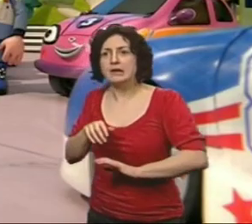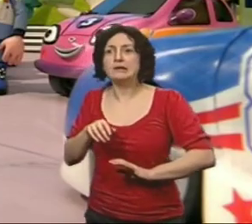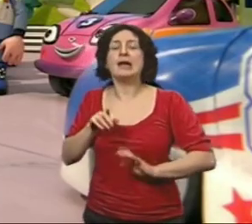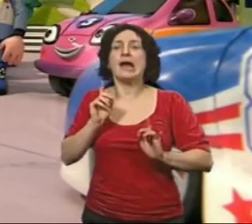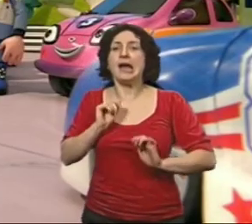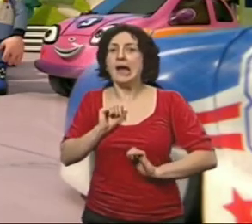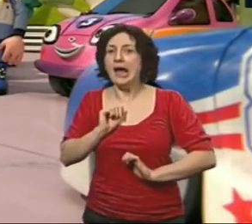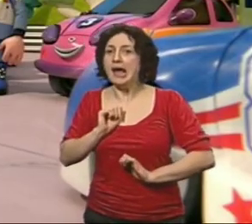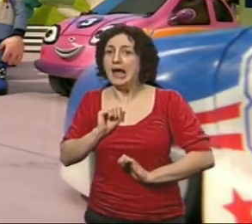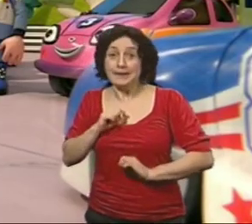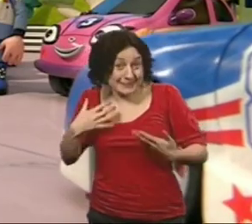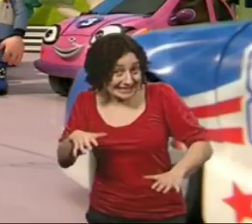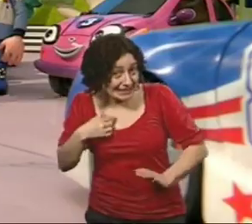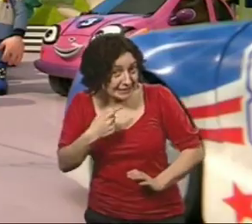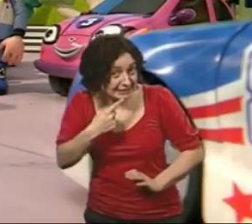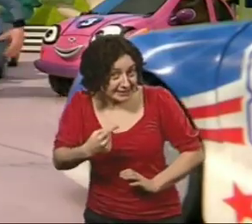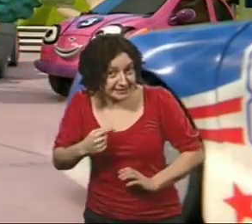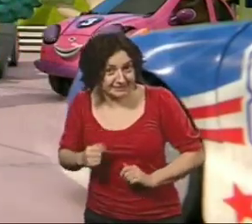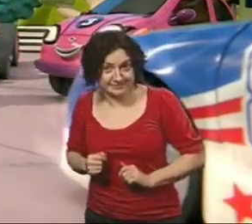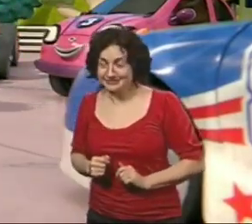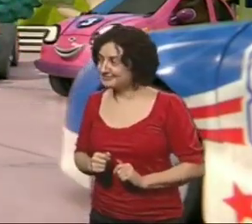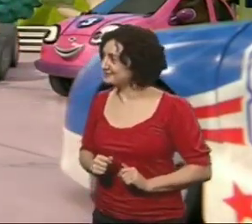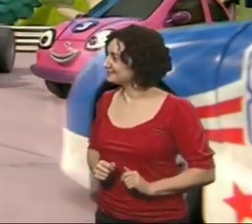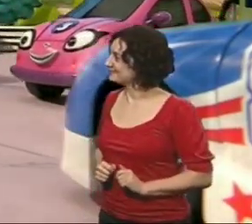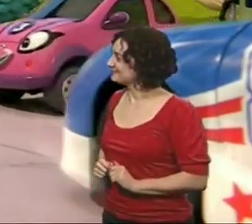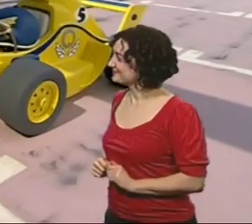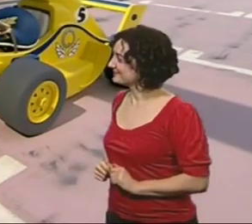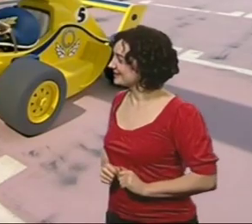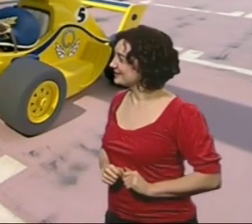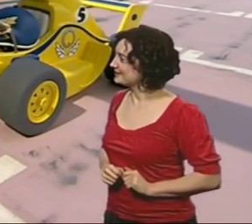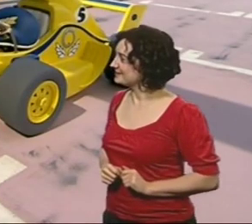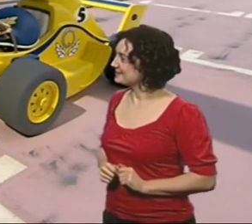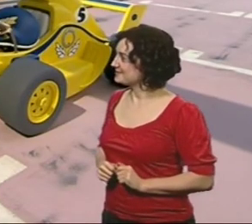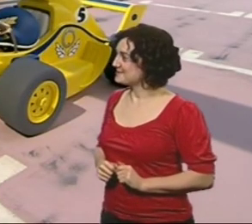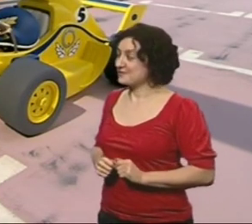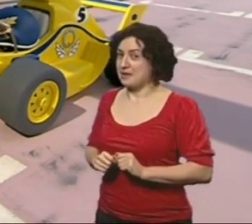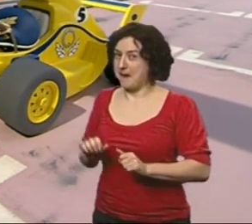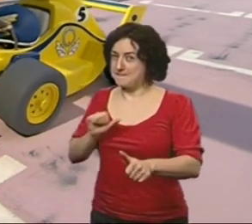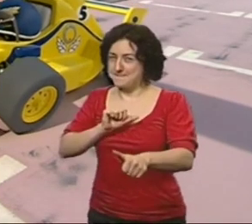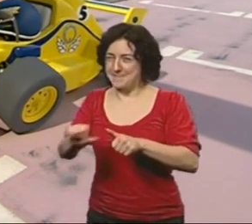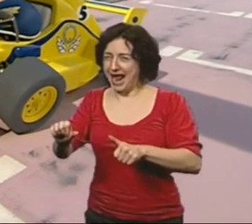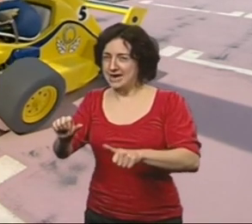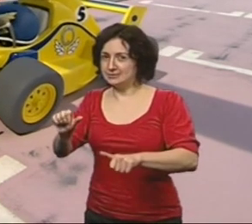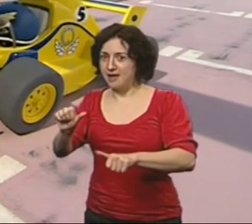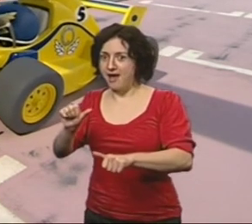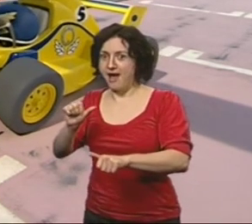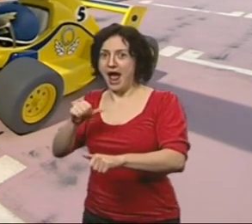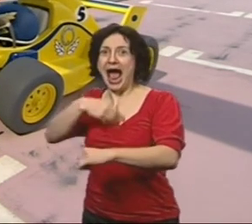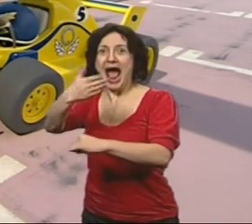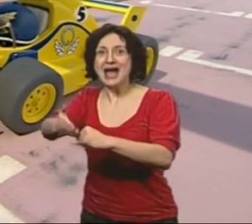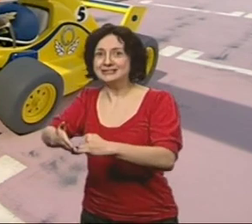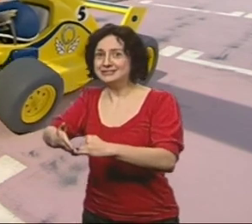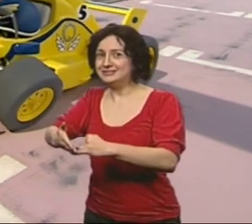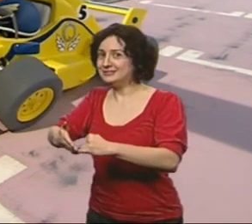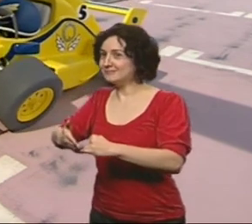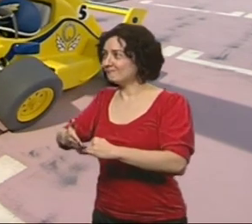see. A top tin. This is what I say. Now I have saved the best. Till